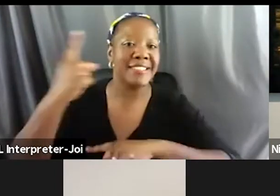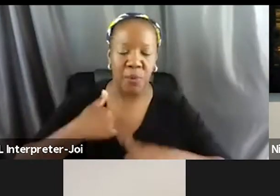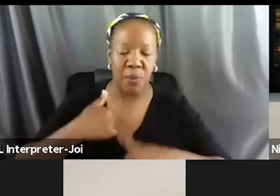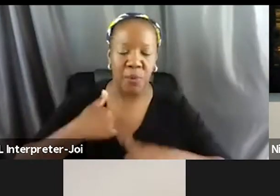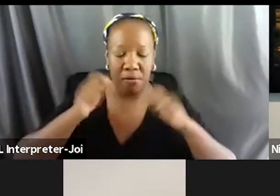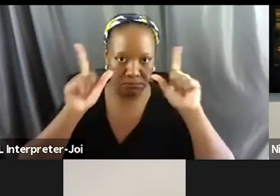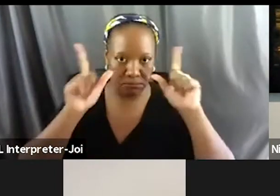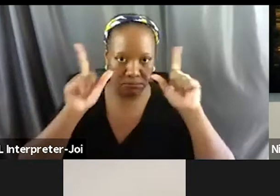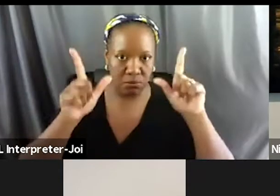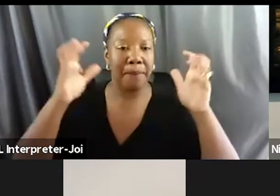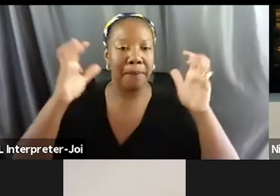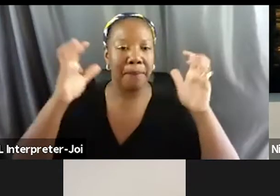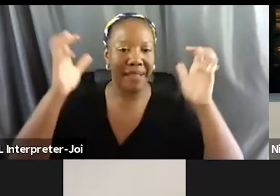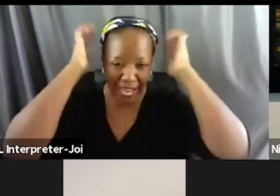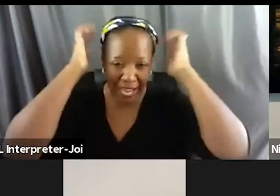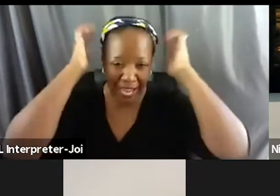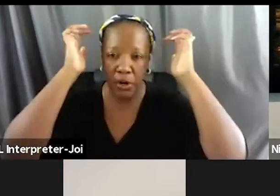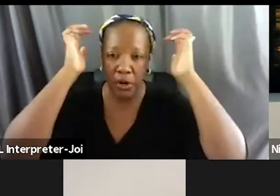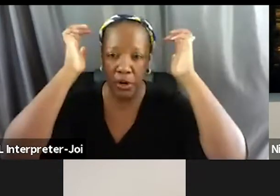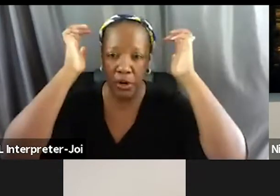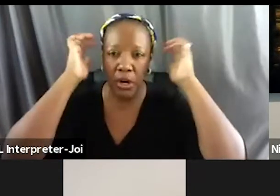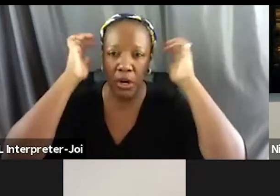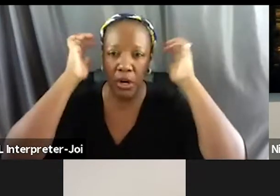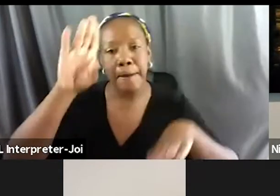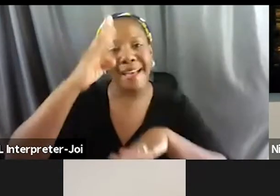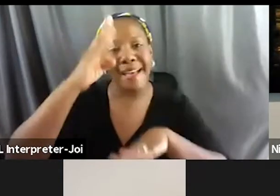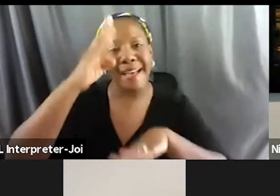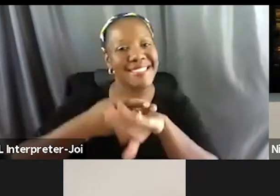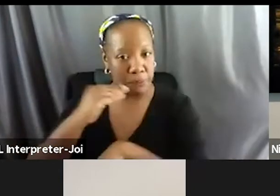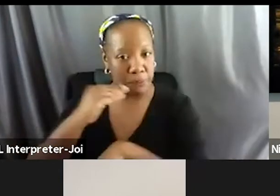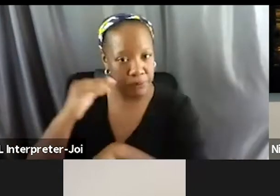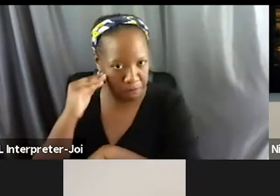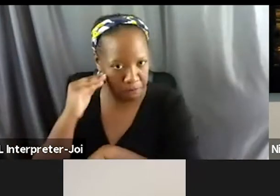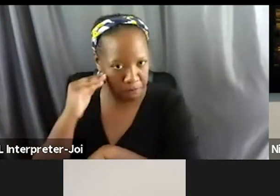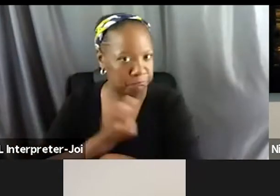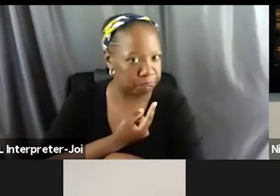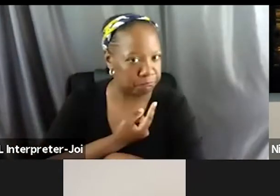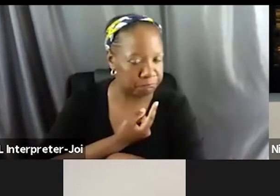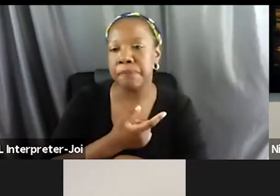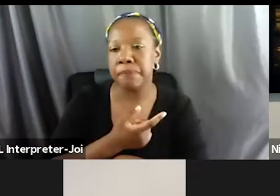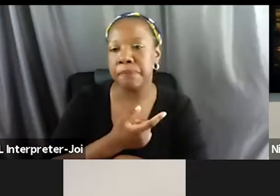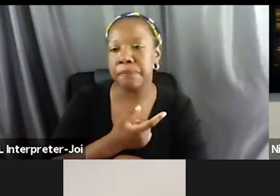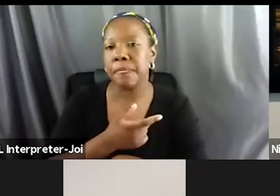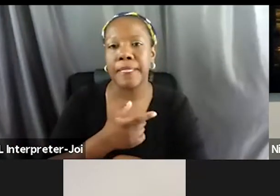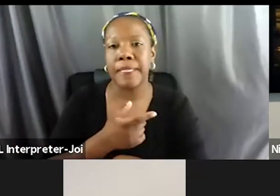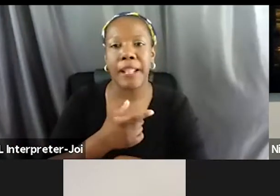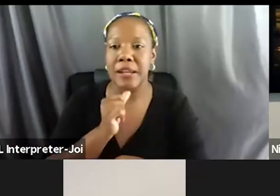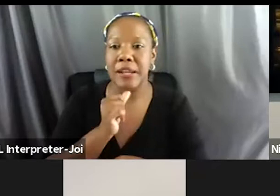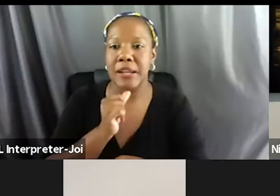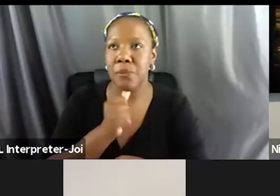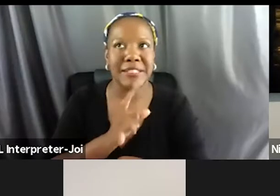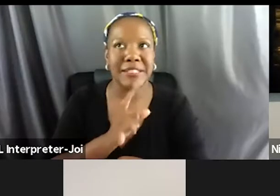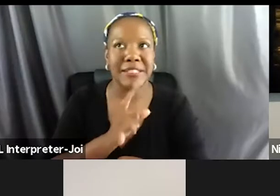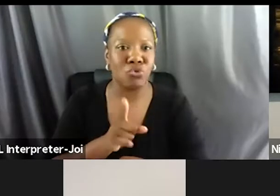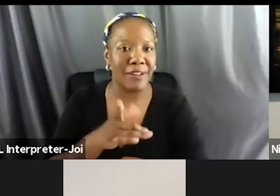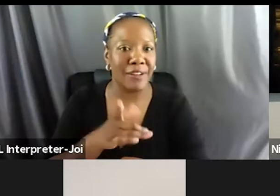the shower. It's by myself. My son was the only one home. And it was just an unreal feeling.